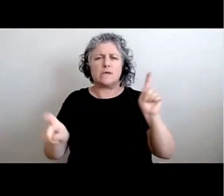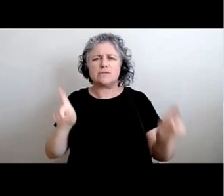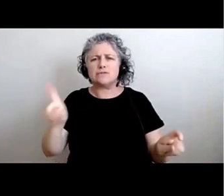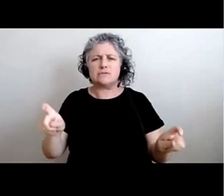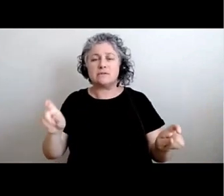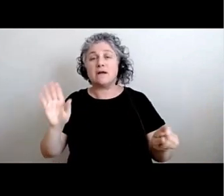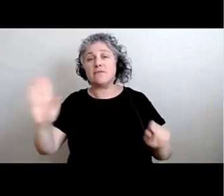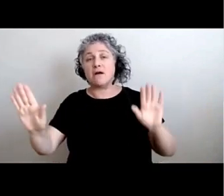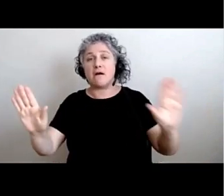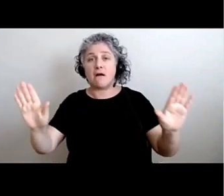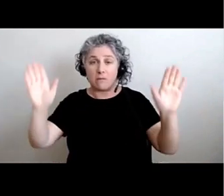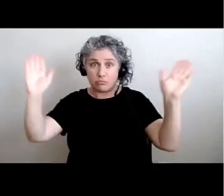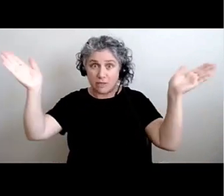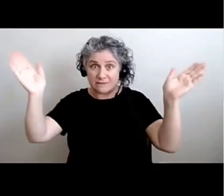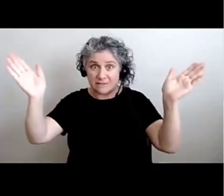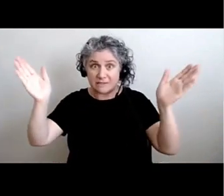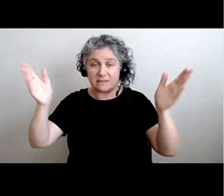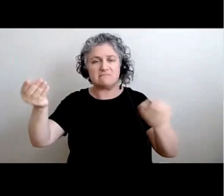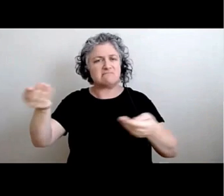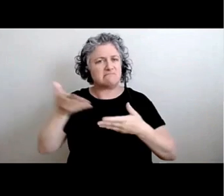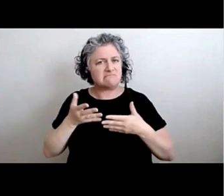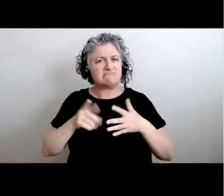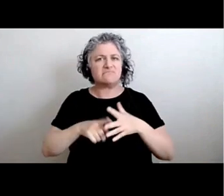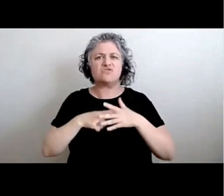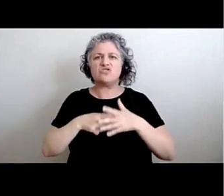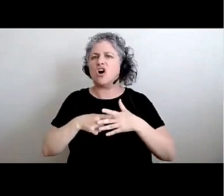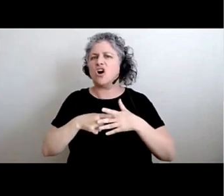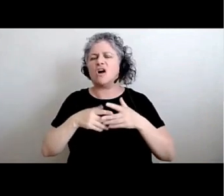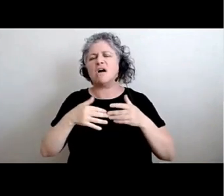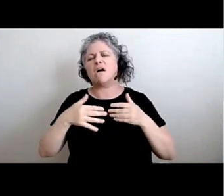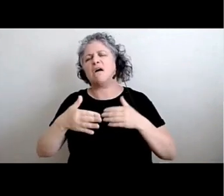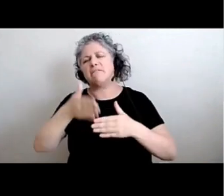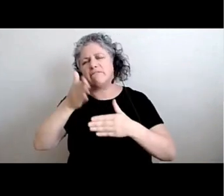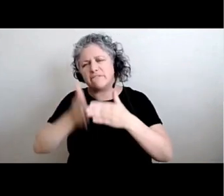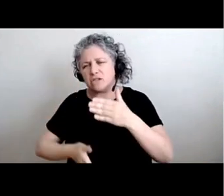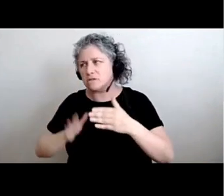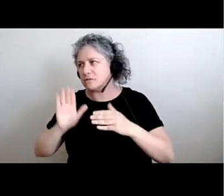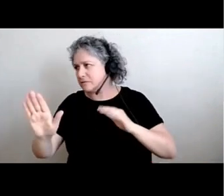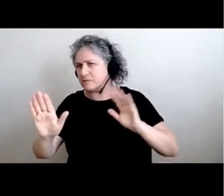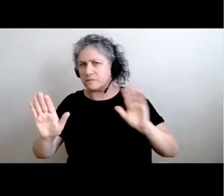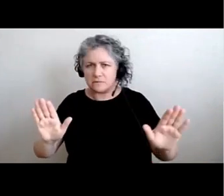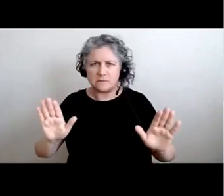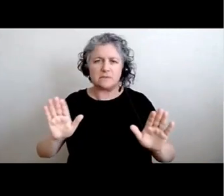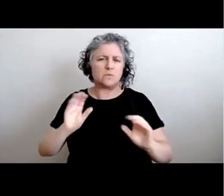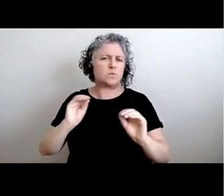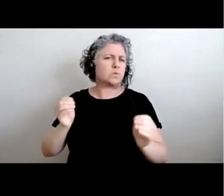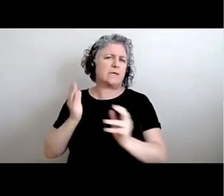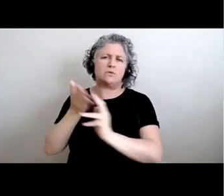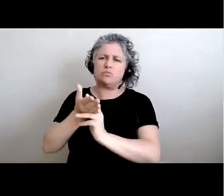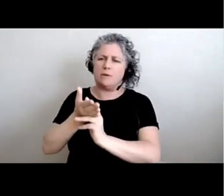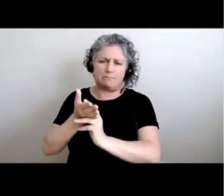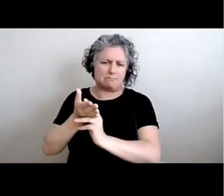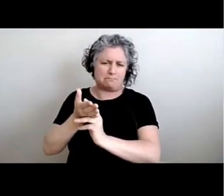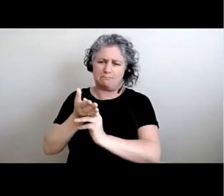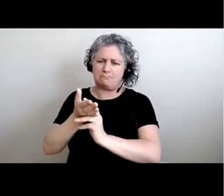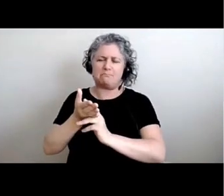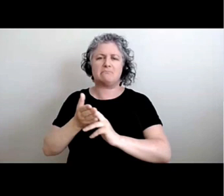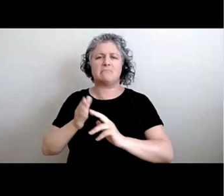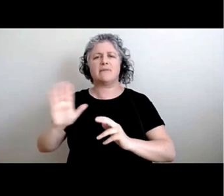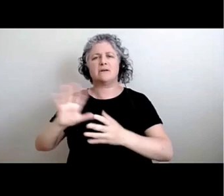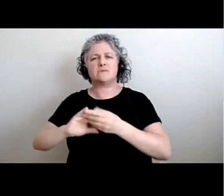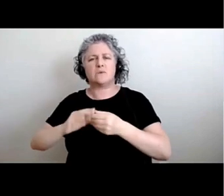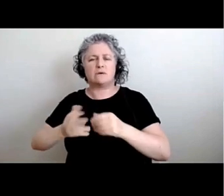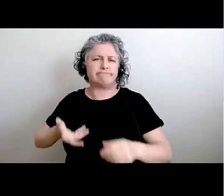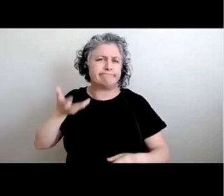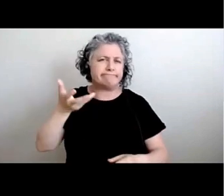their presentation. So they will go from the beginning to the end. We are not going to interrupt them because they will share their story and what and how they're using the tools.